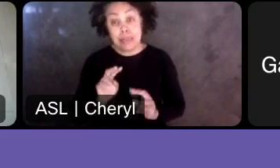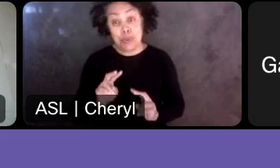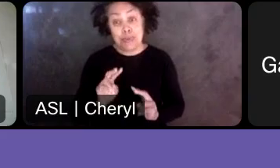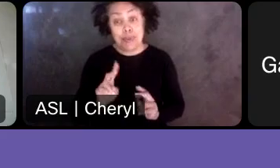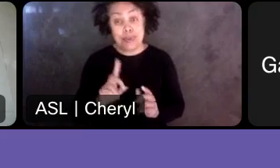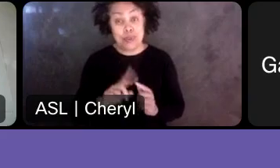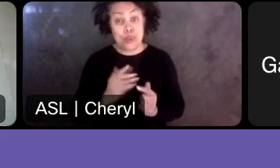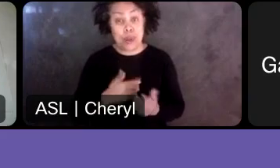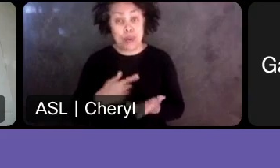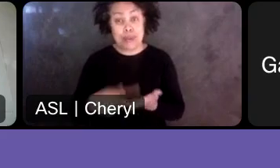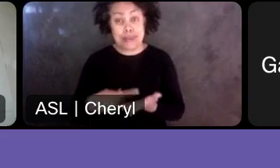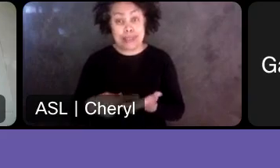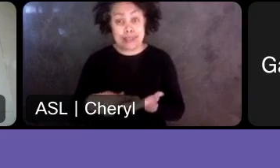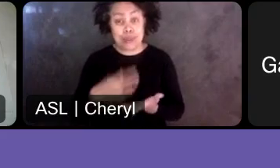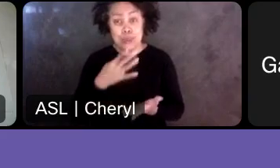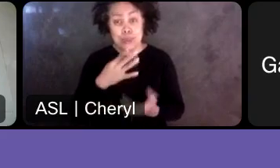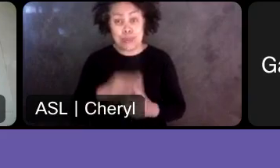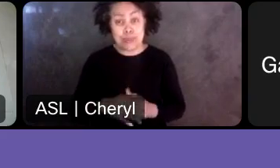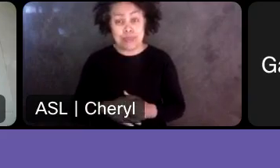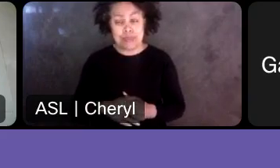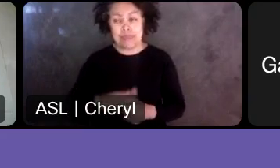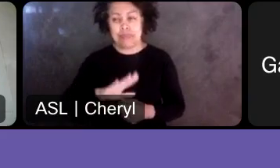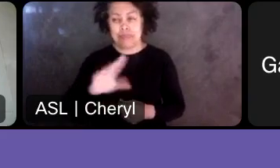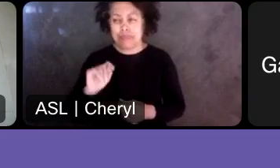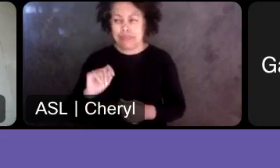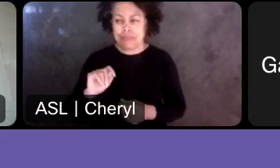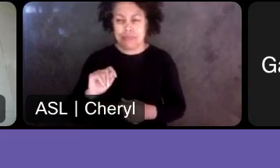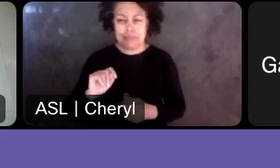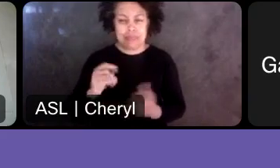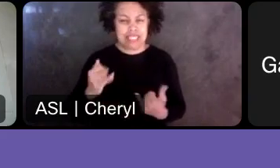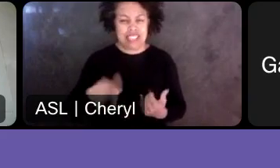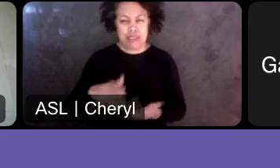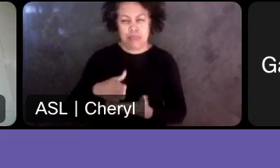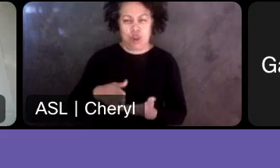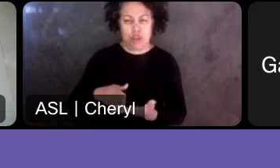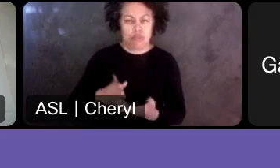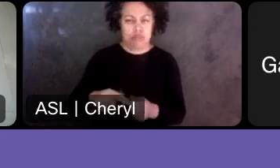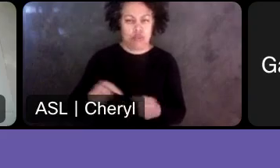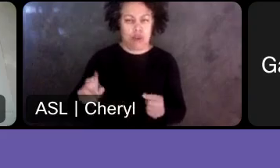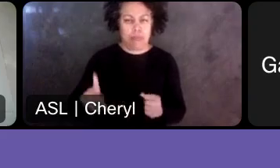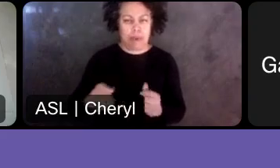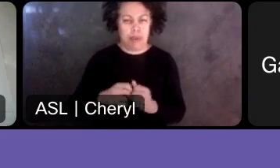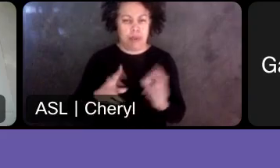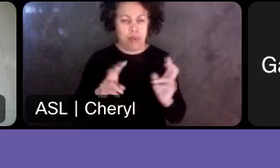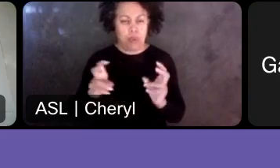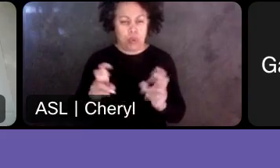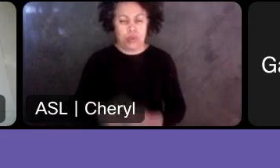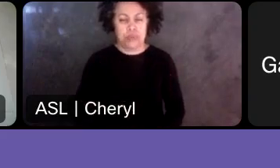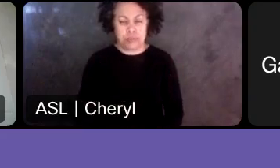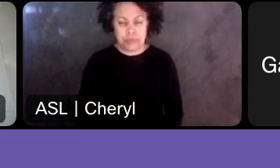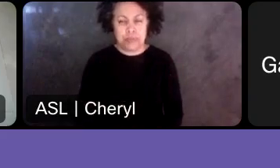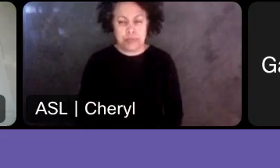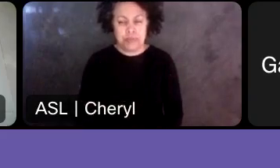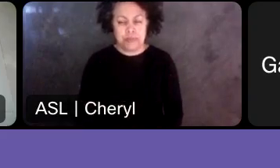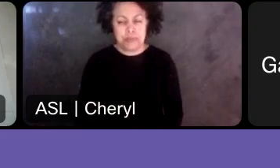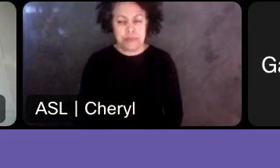upcoming discussion. But I wanted to end this portion with a quote. I